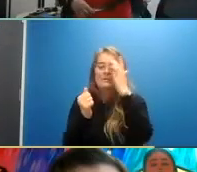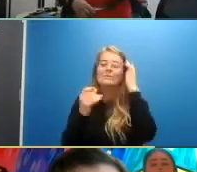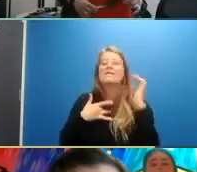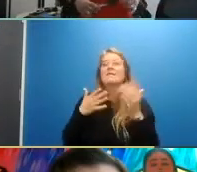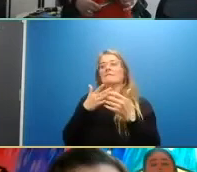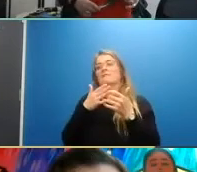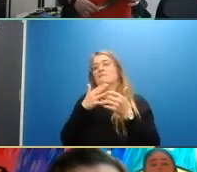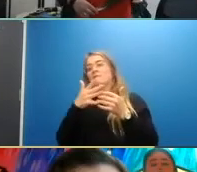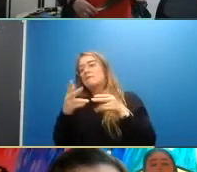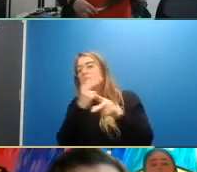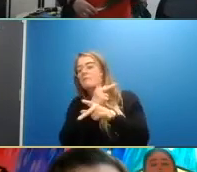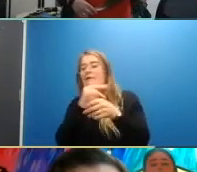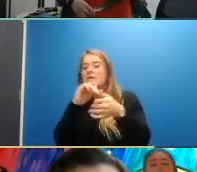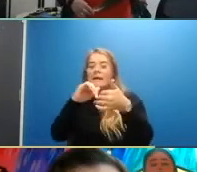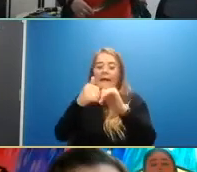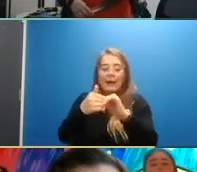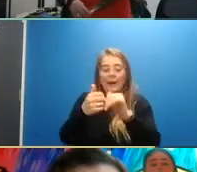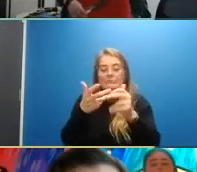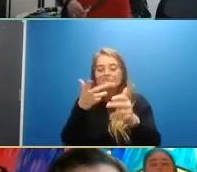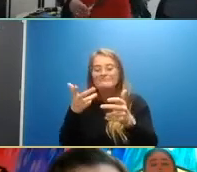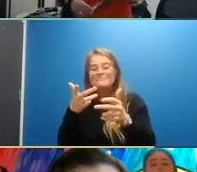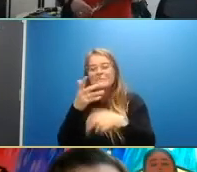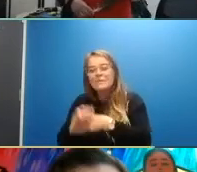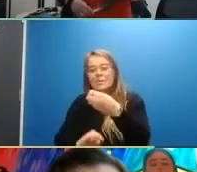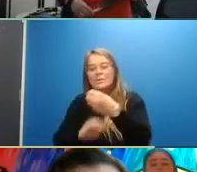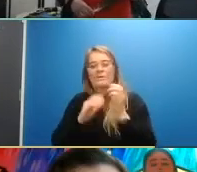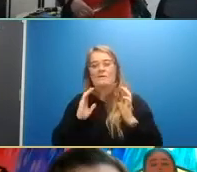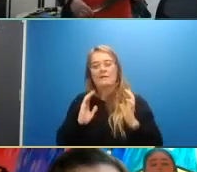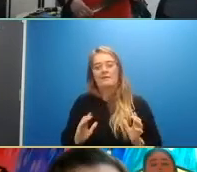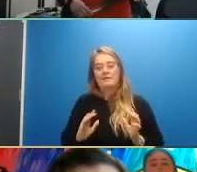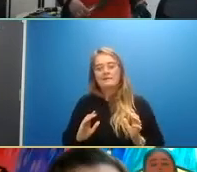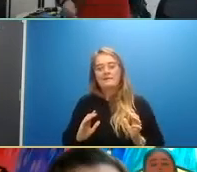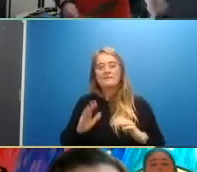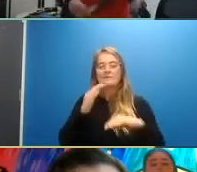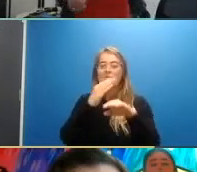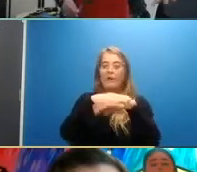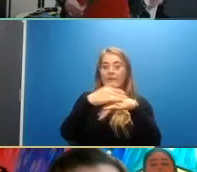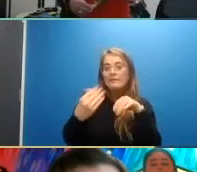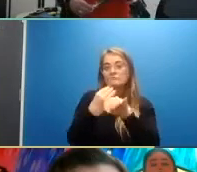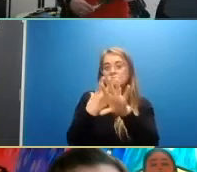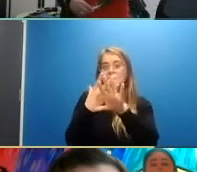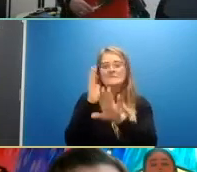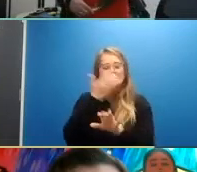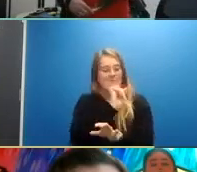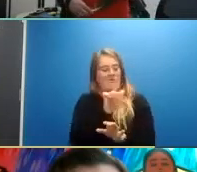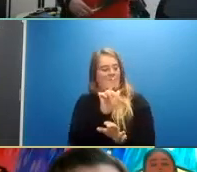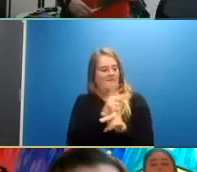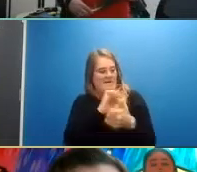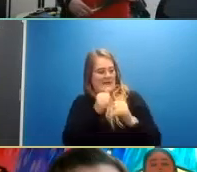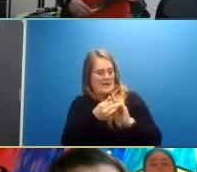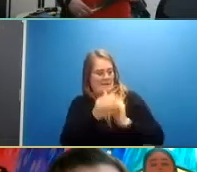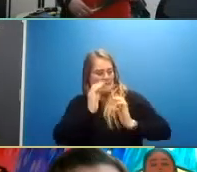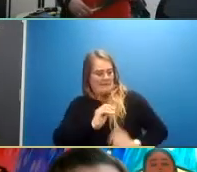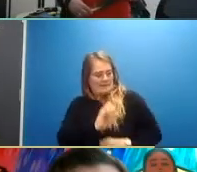be planning on how we can support our clients on Zoom as everyone else is doing at the same